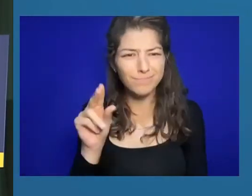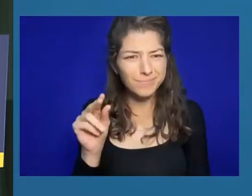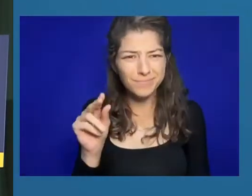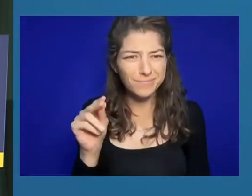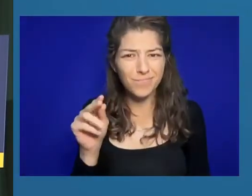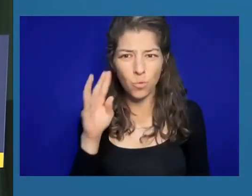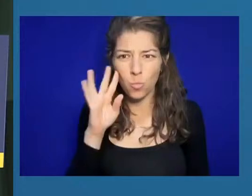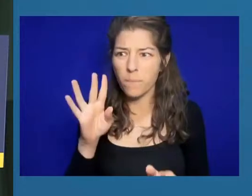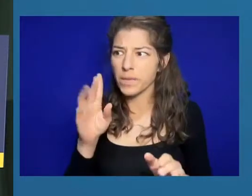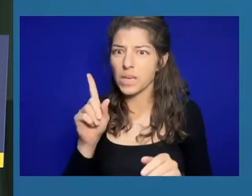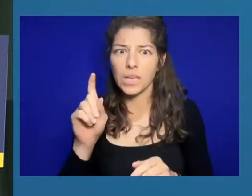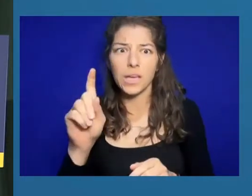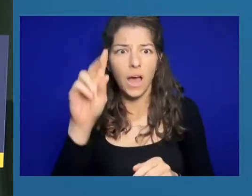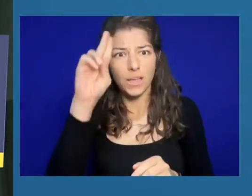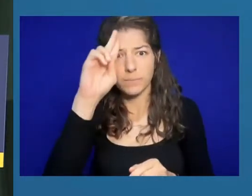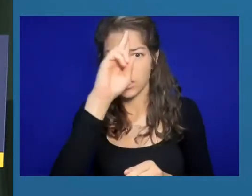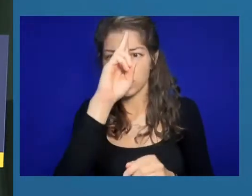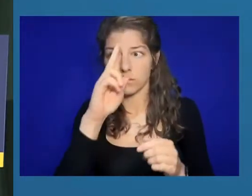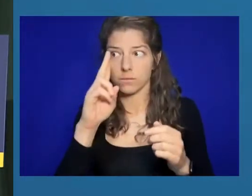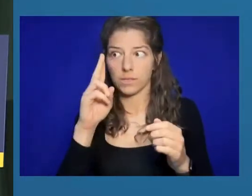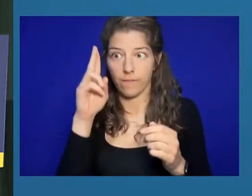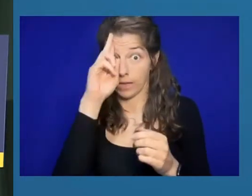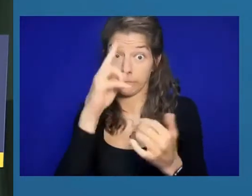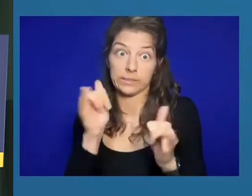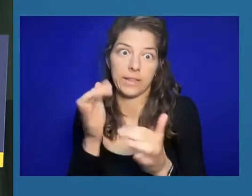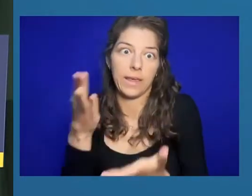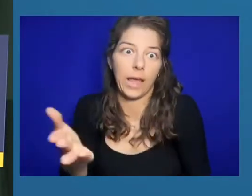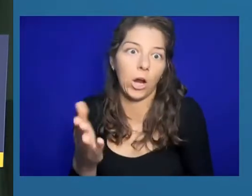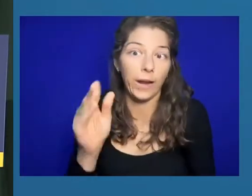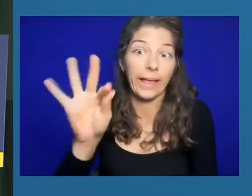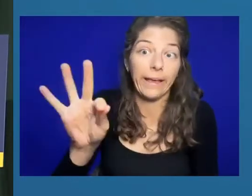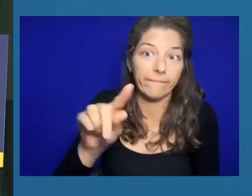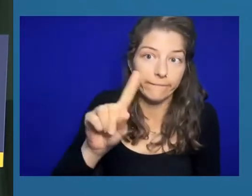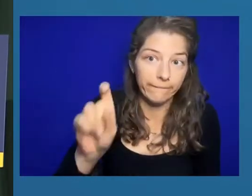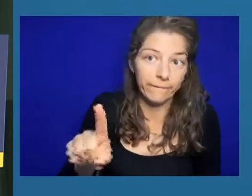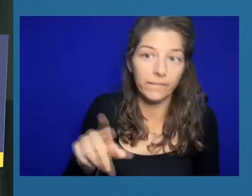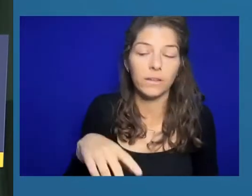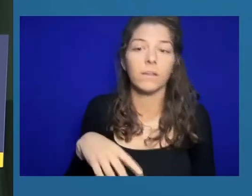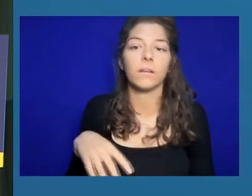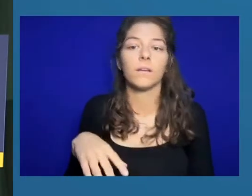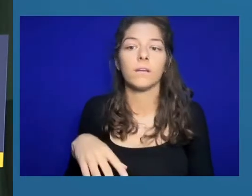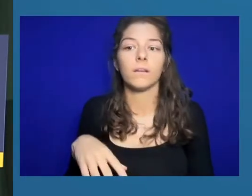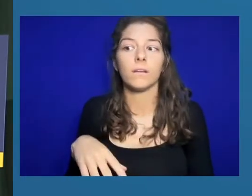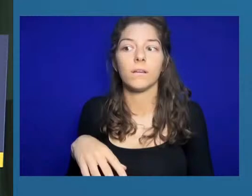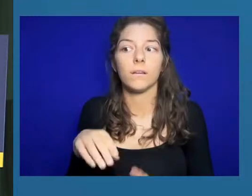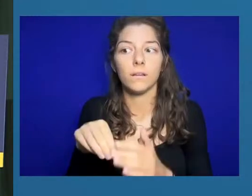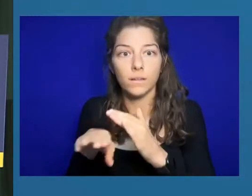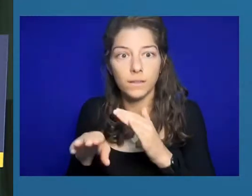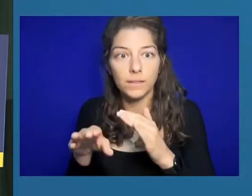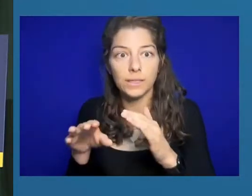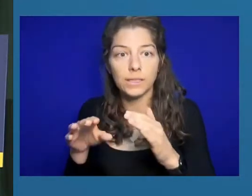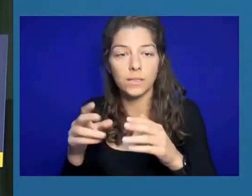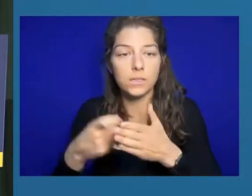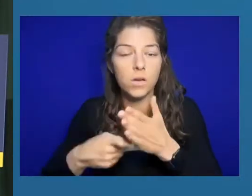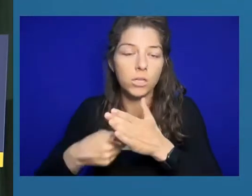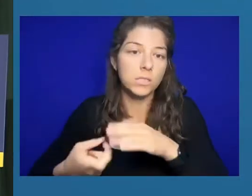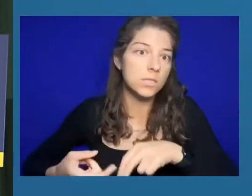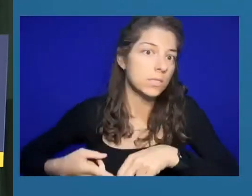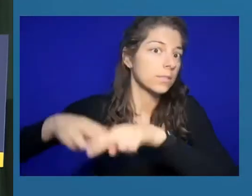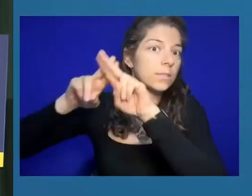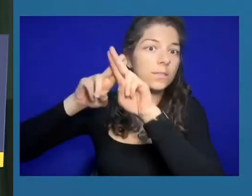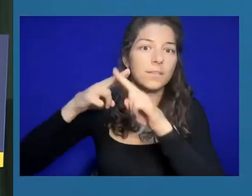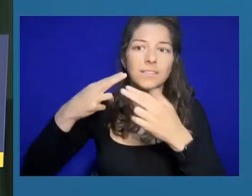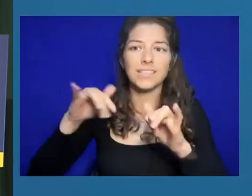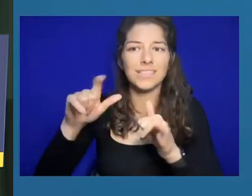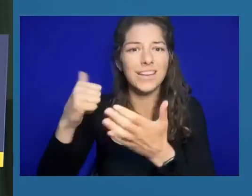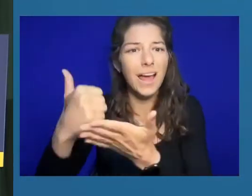our hospitals, the ones that are still standing, as their primary care visitors, running up the costs even more. They're still going to need help. People